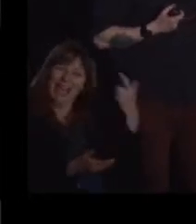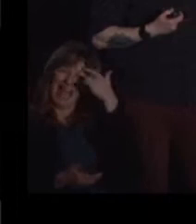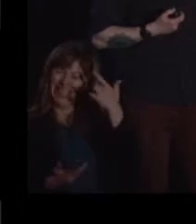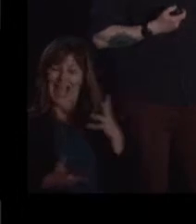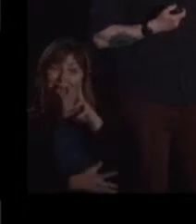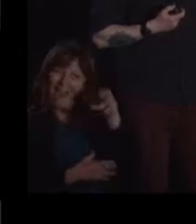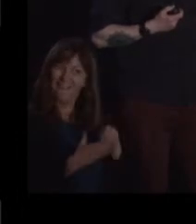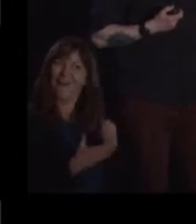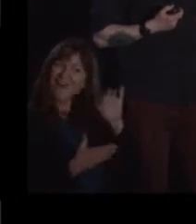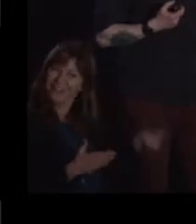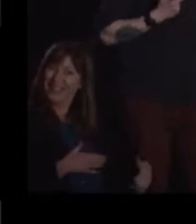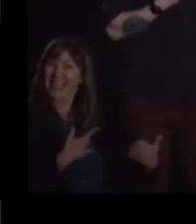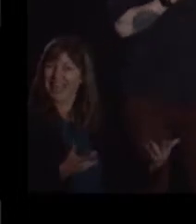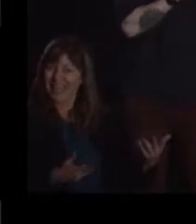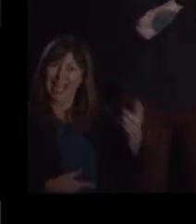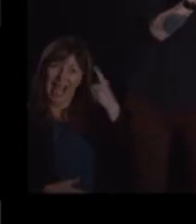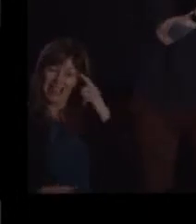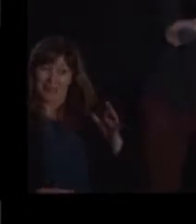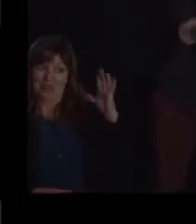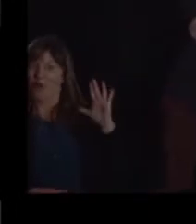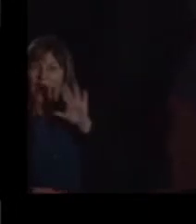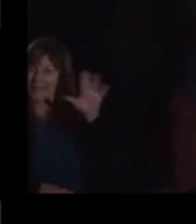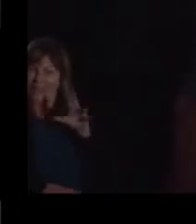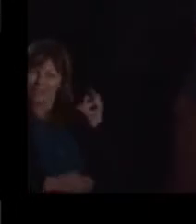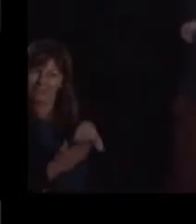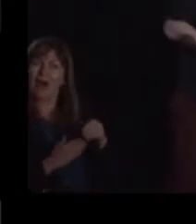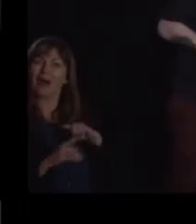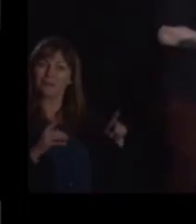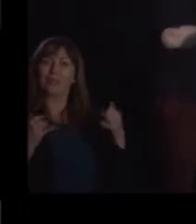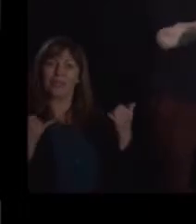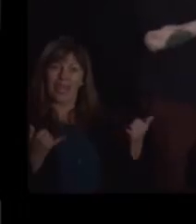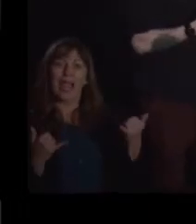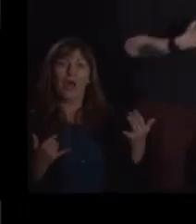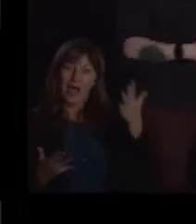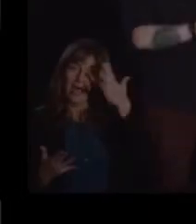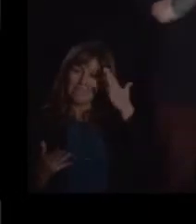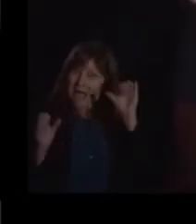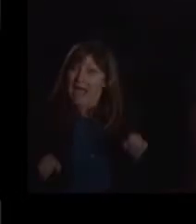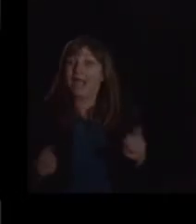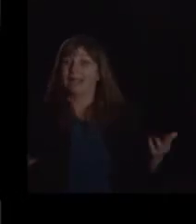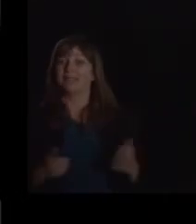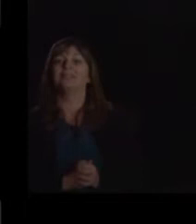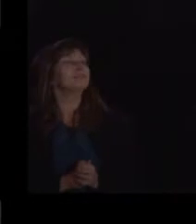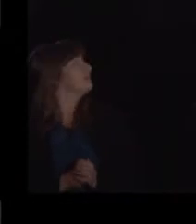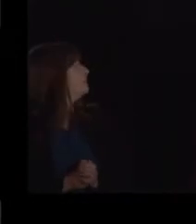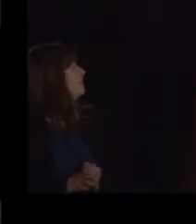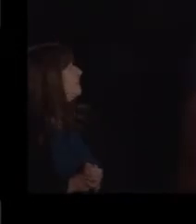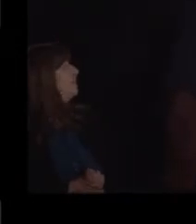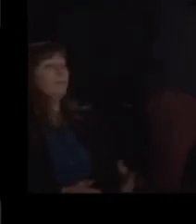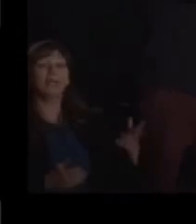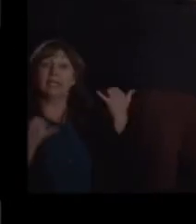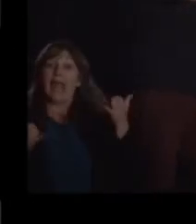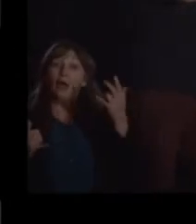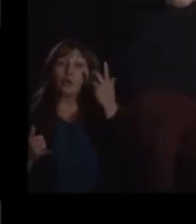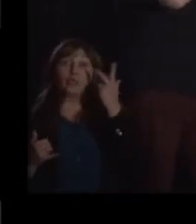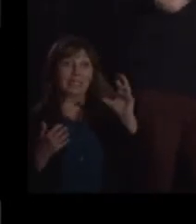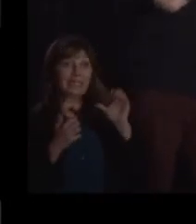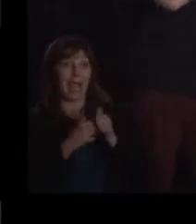it's just... I don't ever want to squander that or take that for granted. But then it's gone full circle